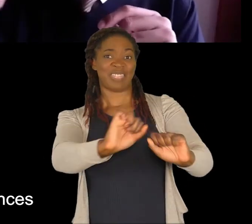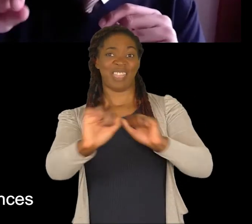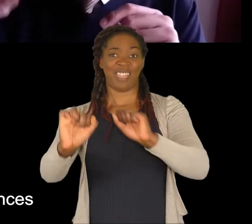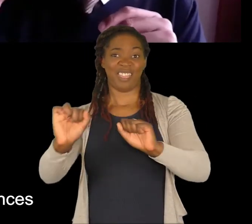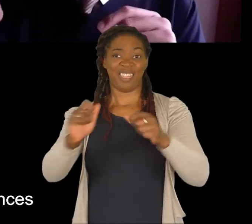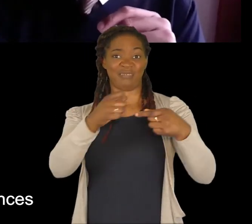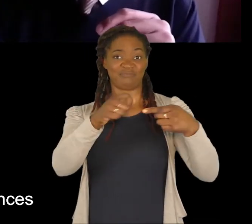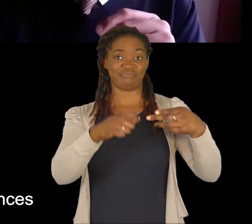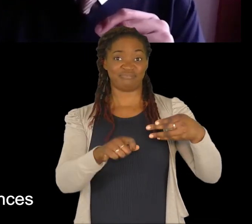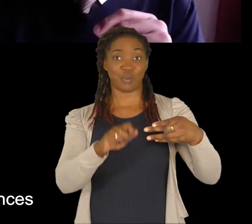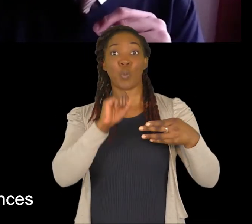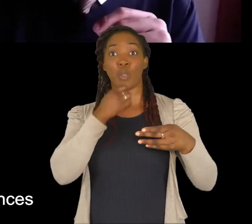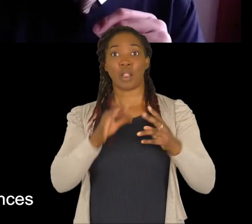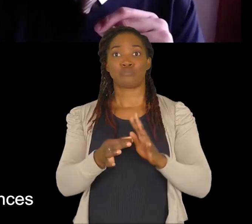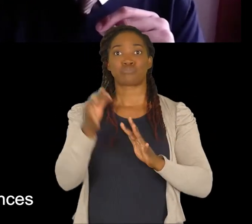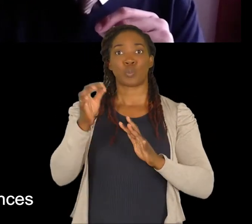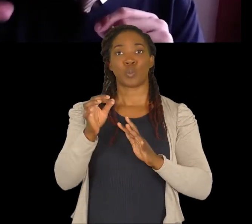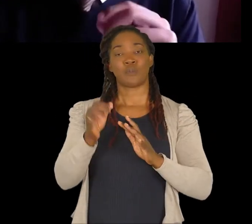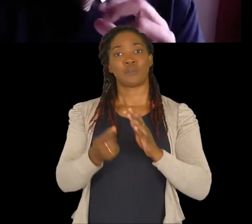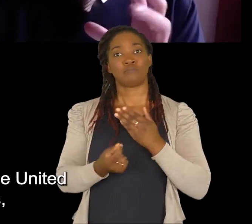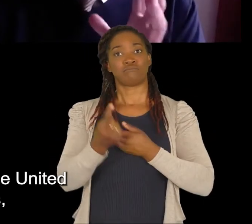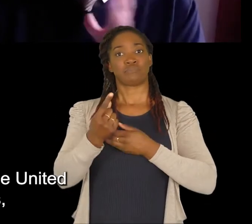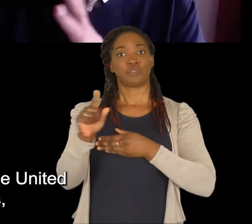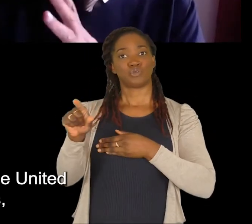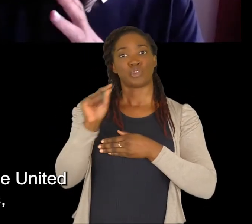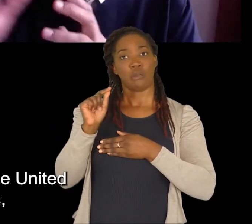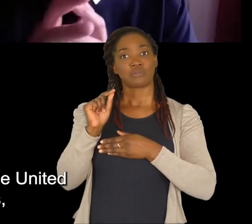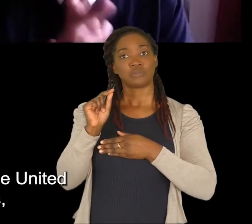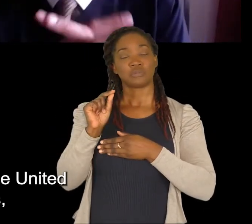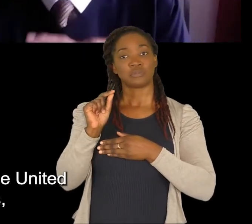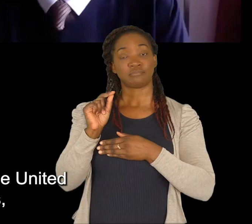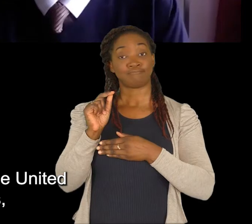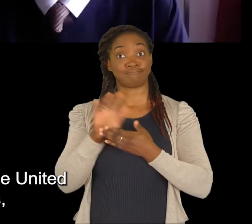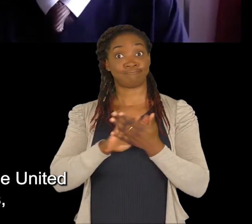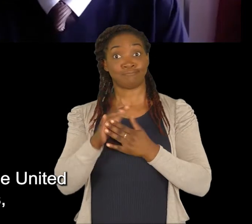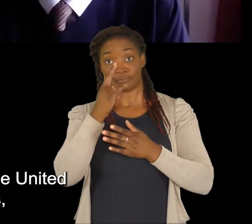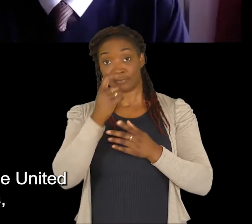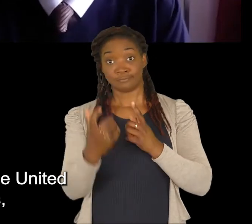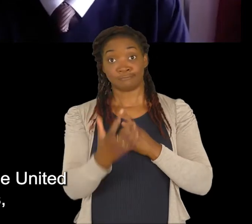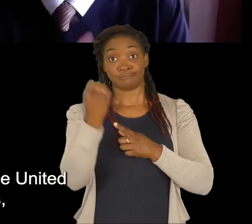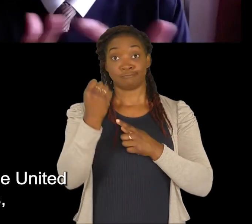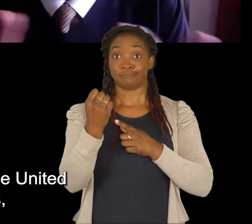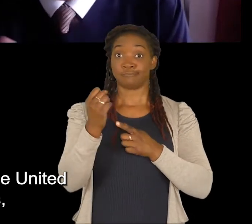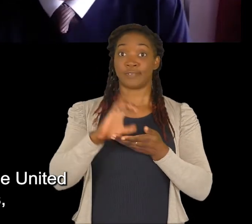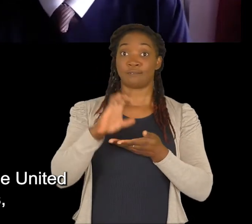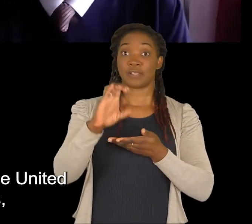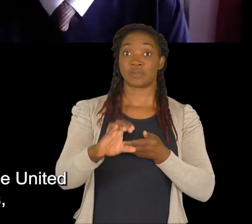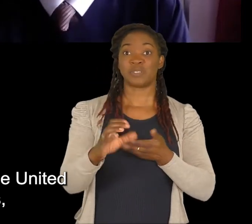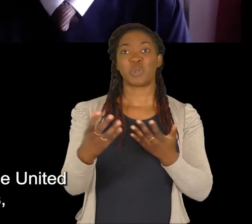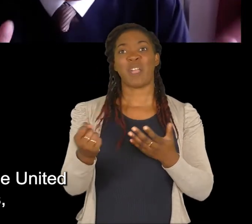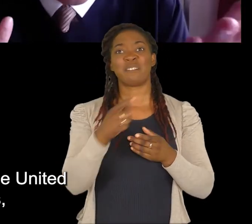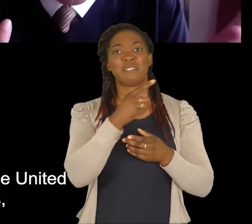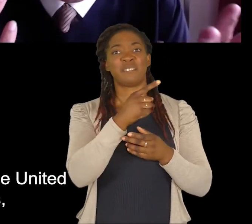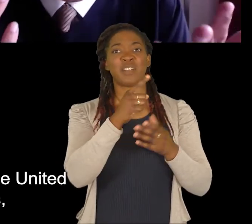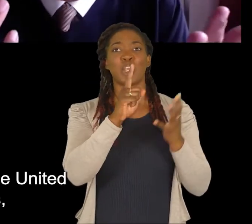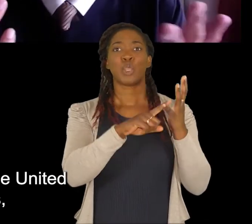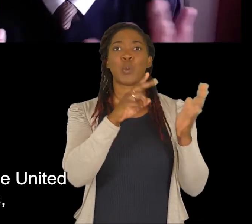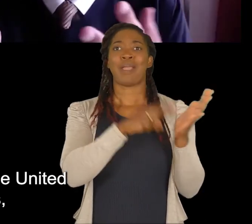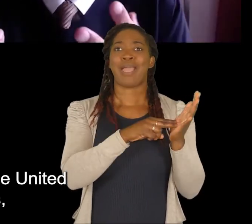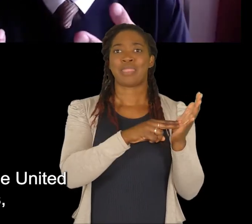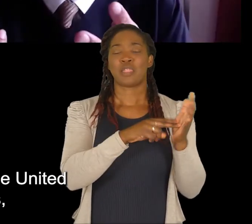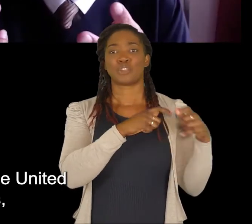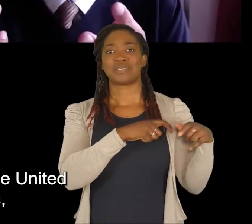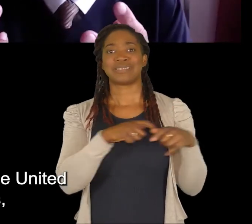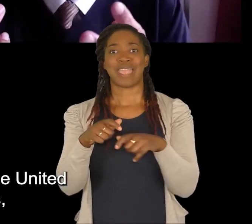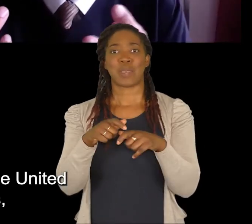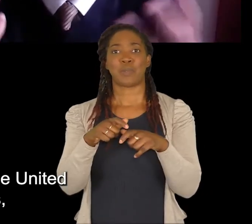boxes, that will help to improve your chances of actually, you know, achieving investment. And, you know, you've got the United Nations